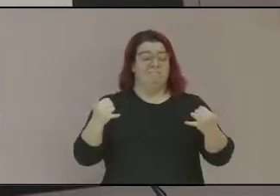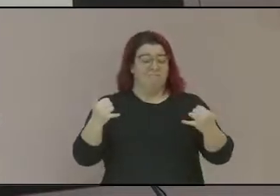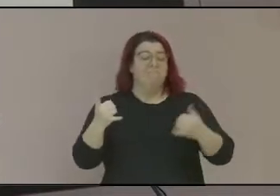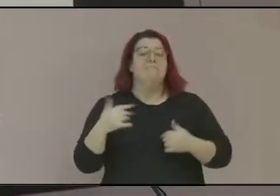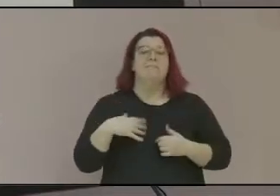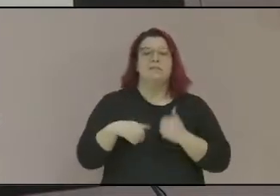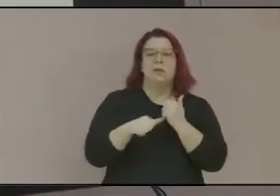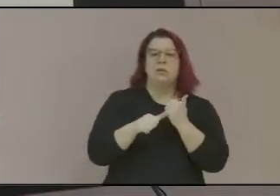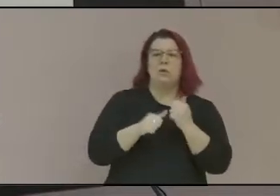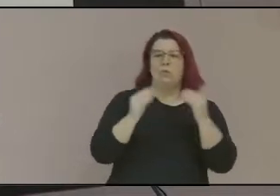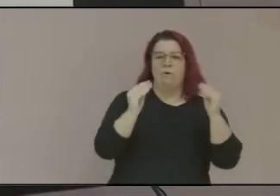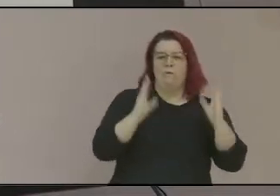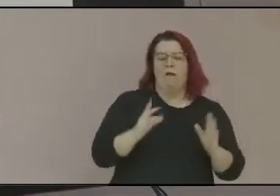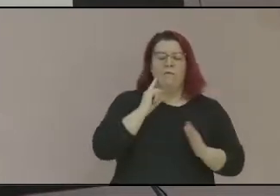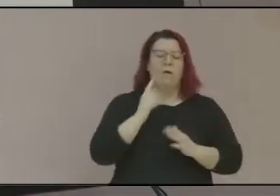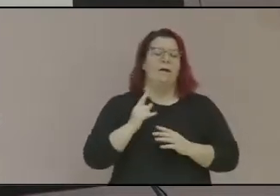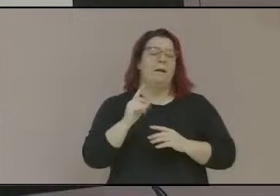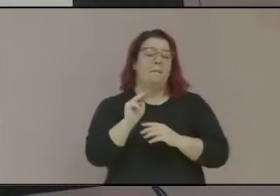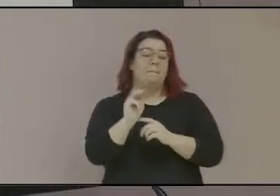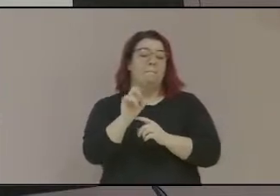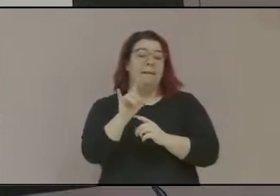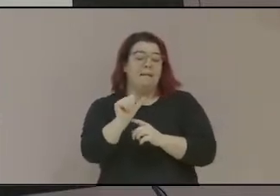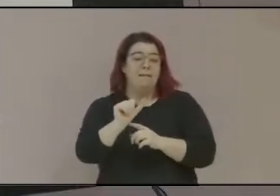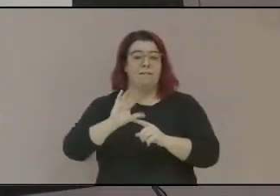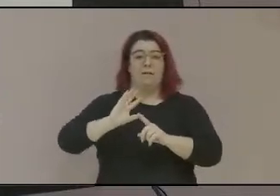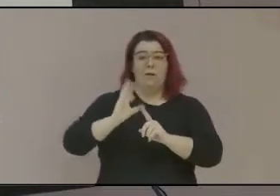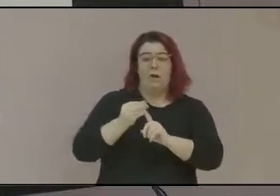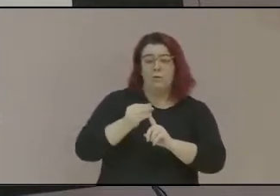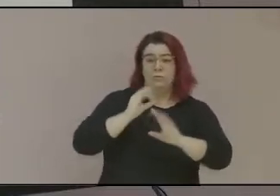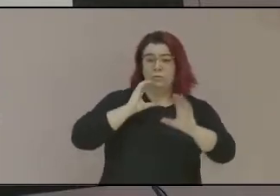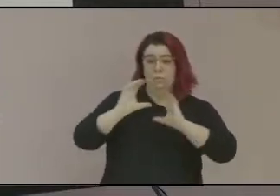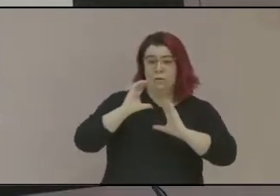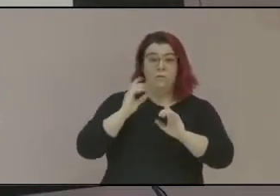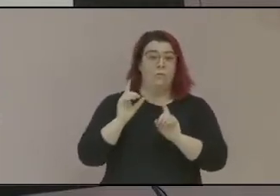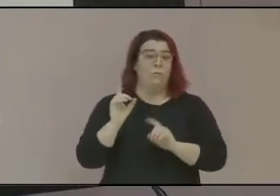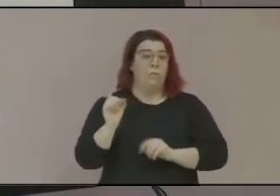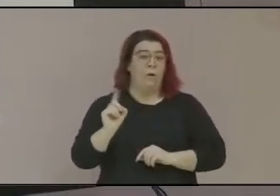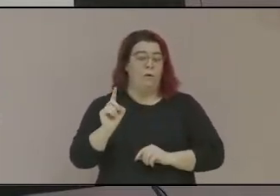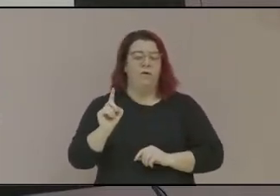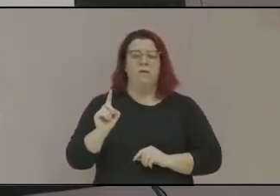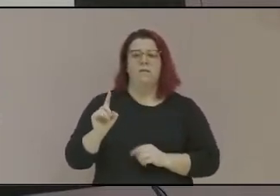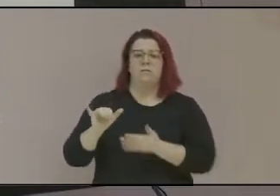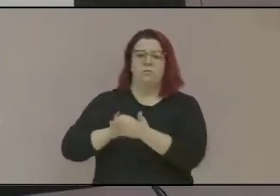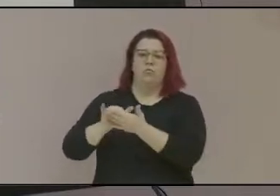Media, Culture, and Communication at New York University, where she